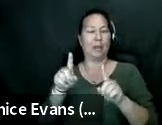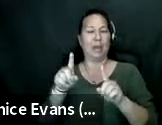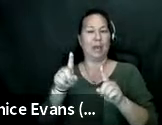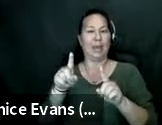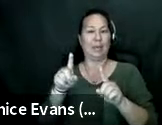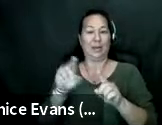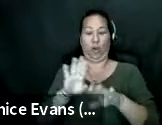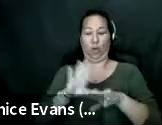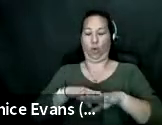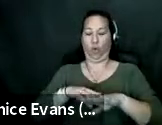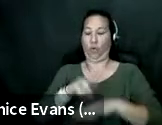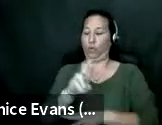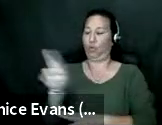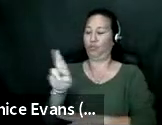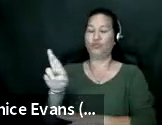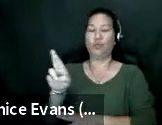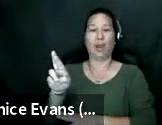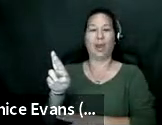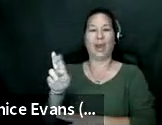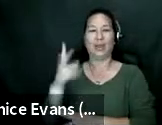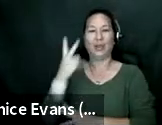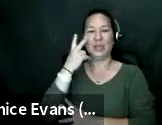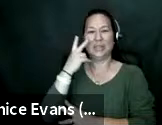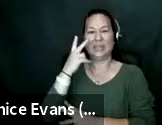rates compared to where we were.